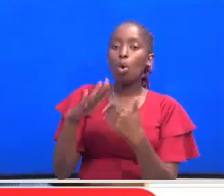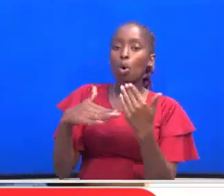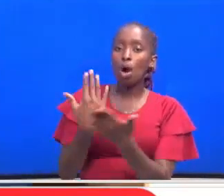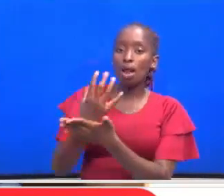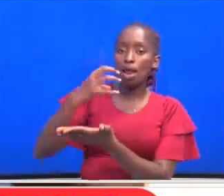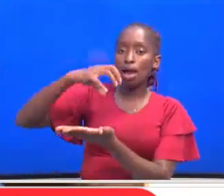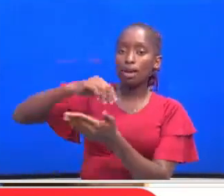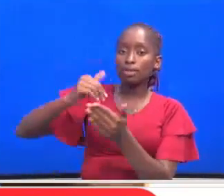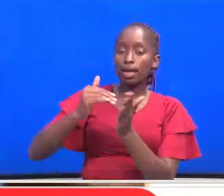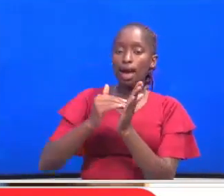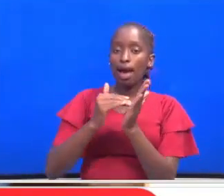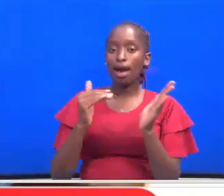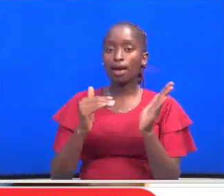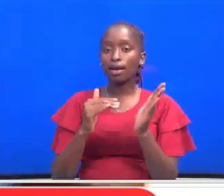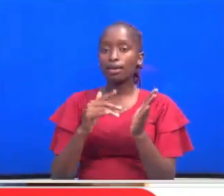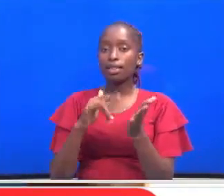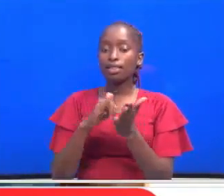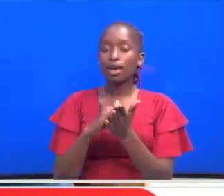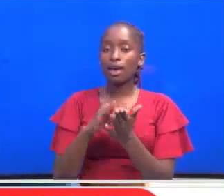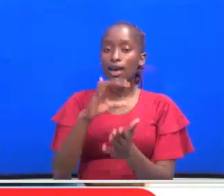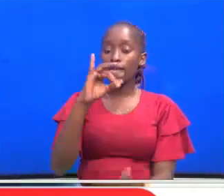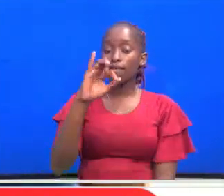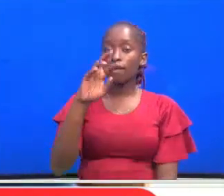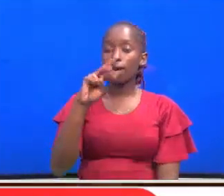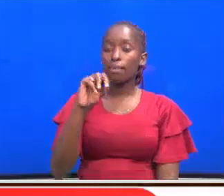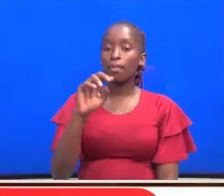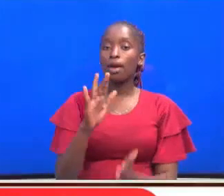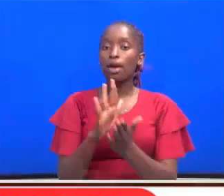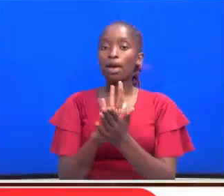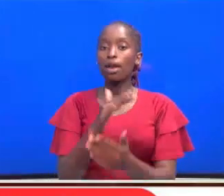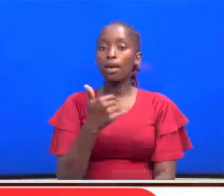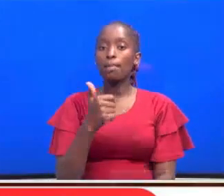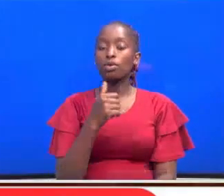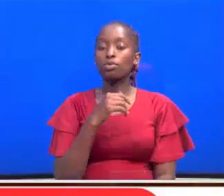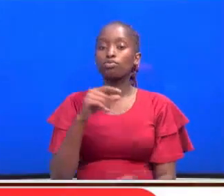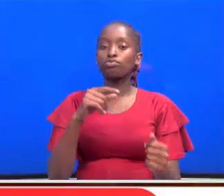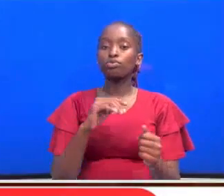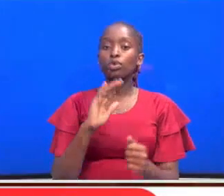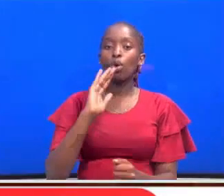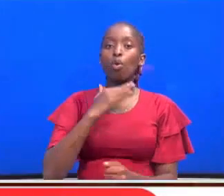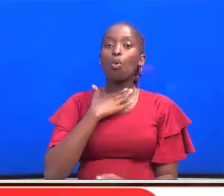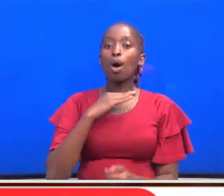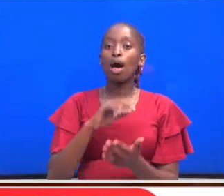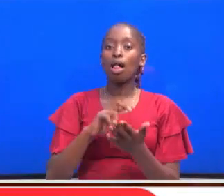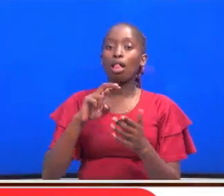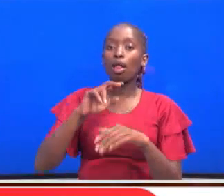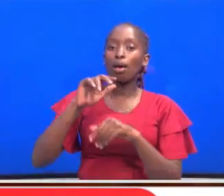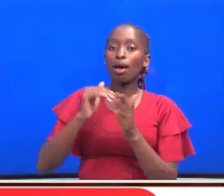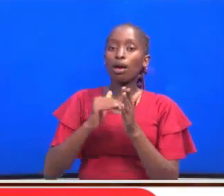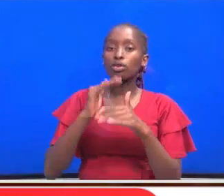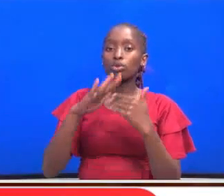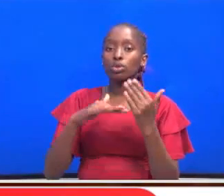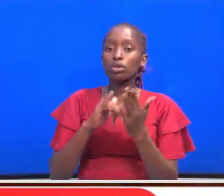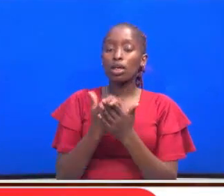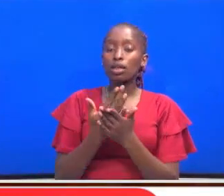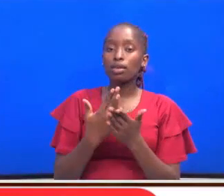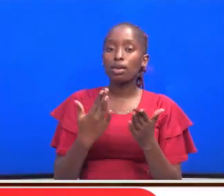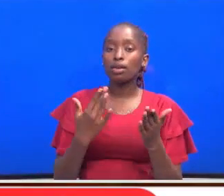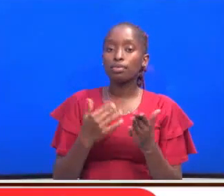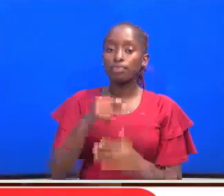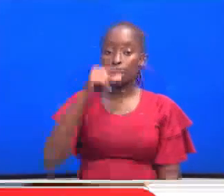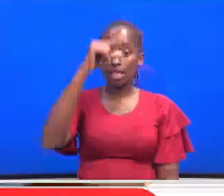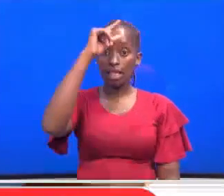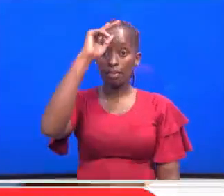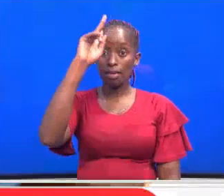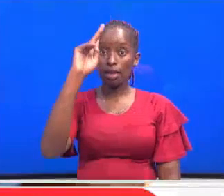against the firms in Italy, and Italy was also going to withdraw all cases against the government of Kenya. Correct. So I'm asking